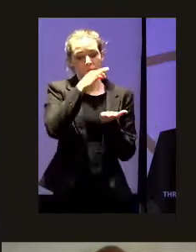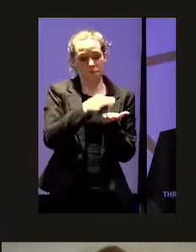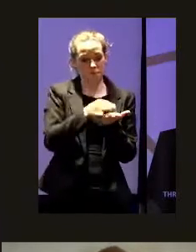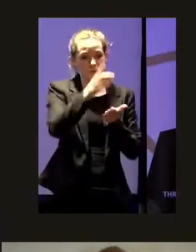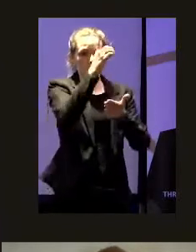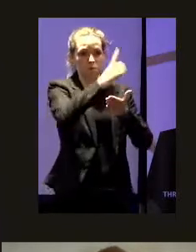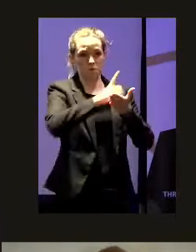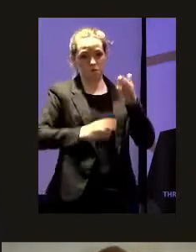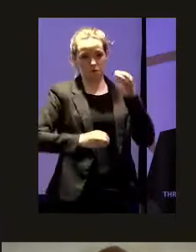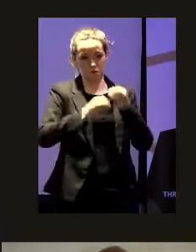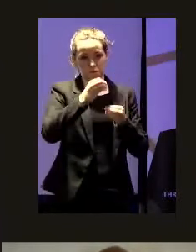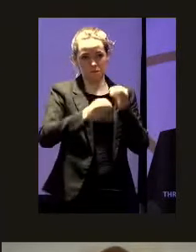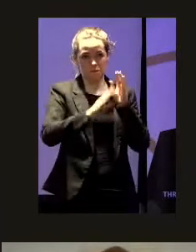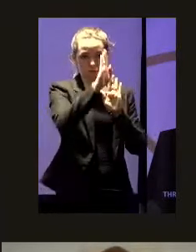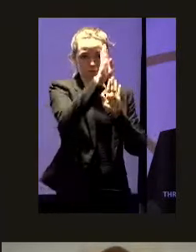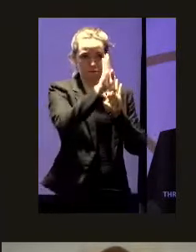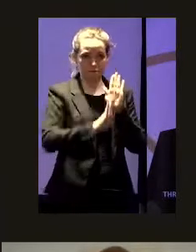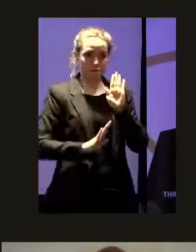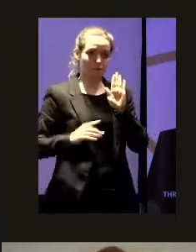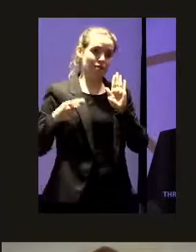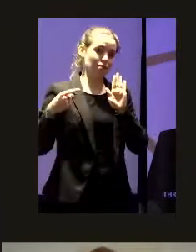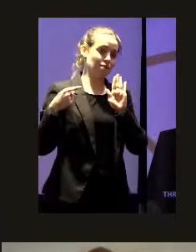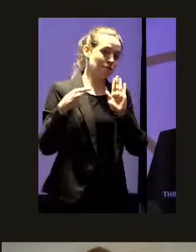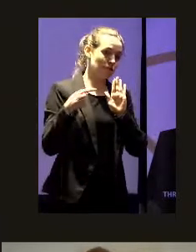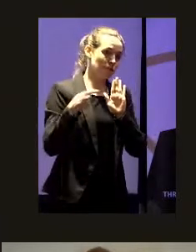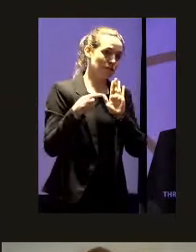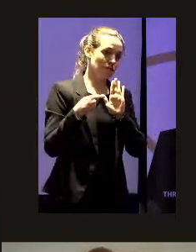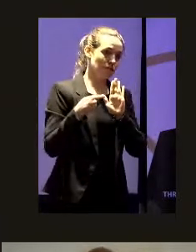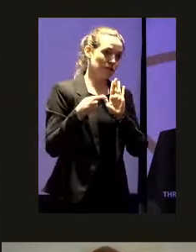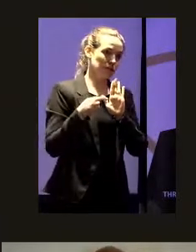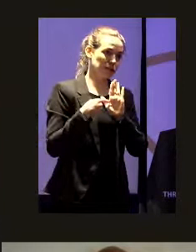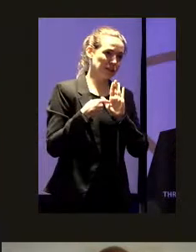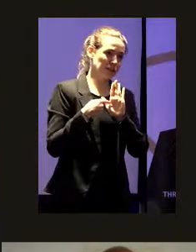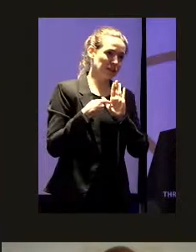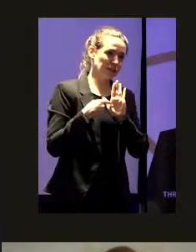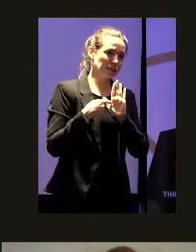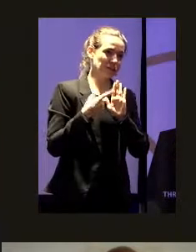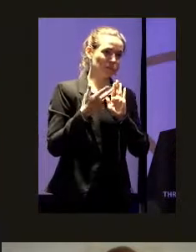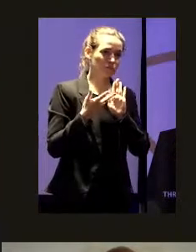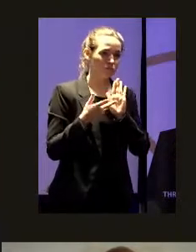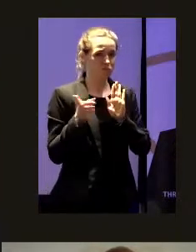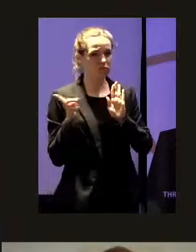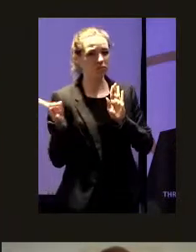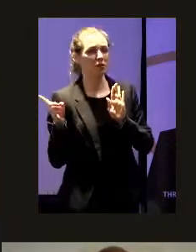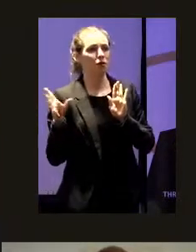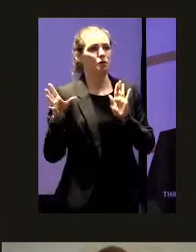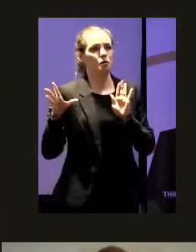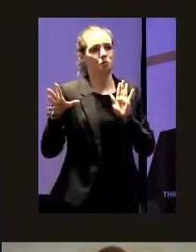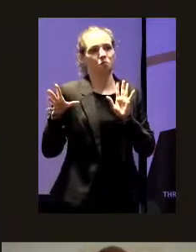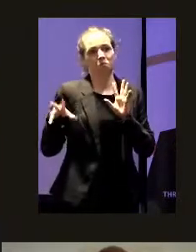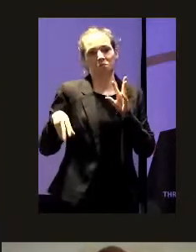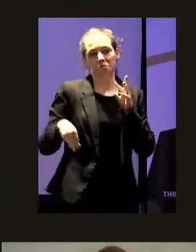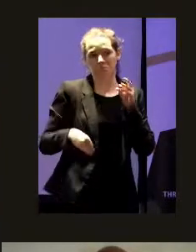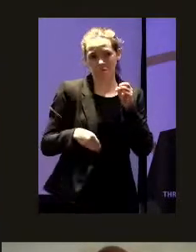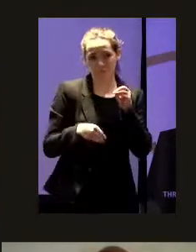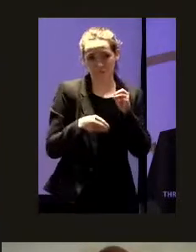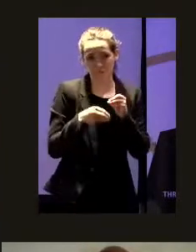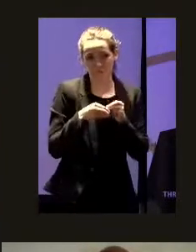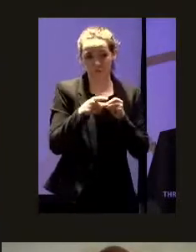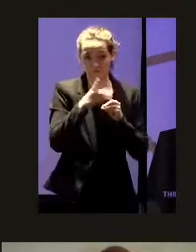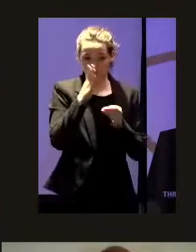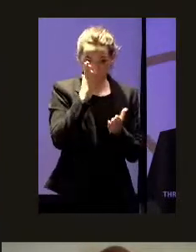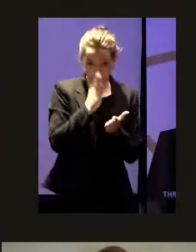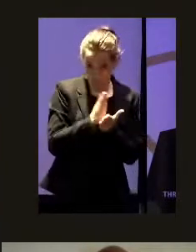bill, that there needs to be an appeals tribunal that would then be factored into